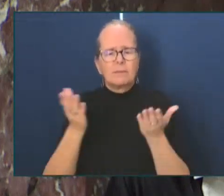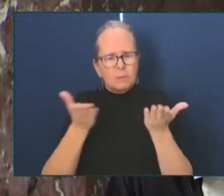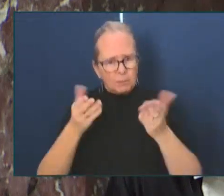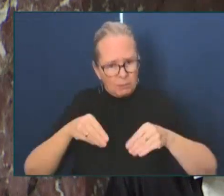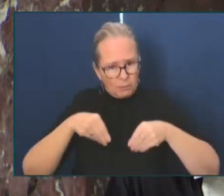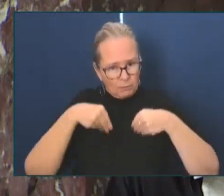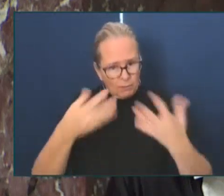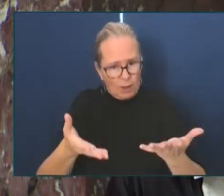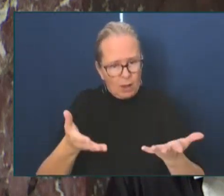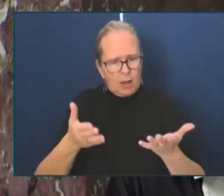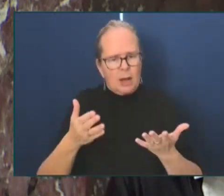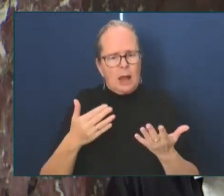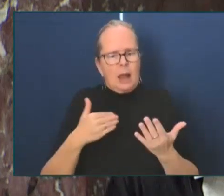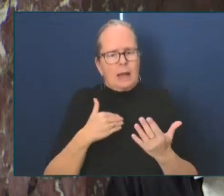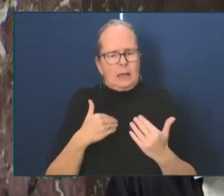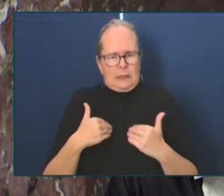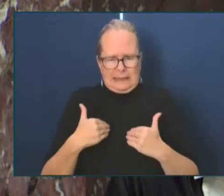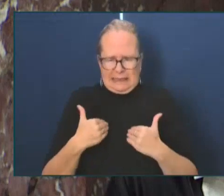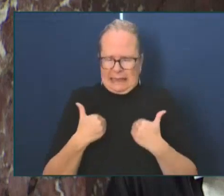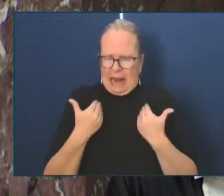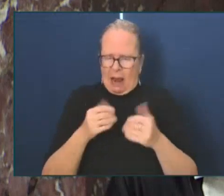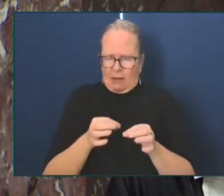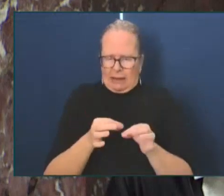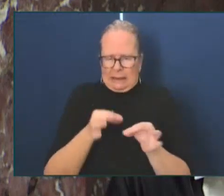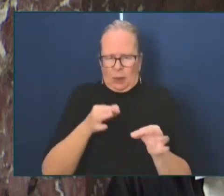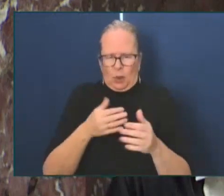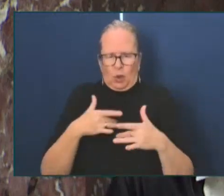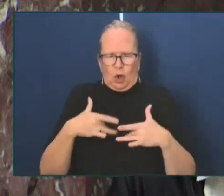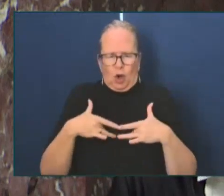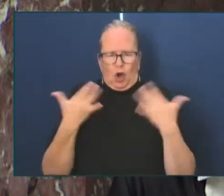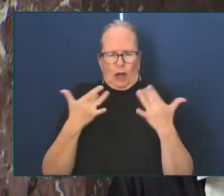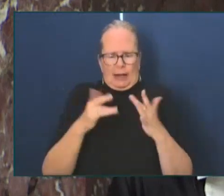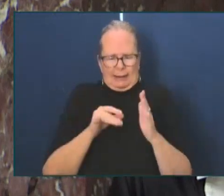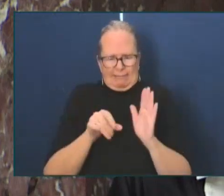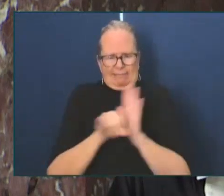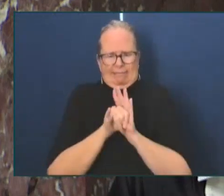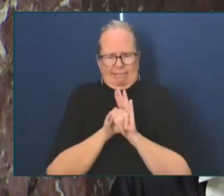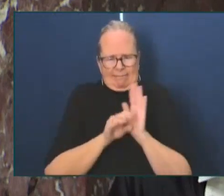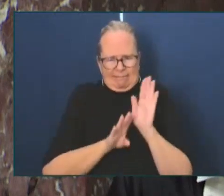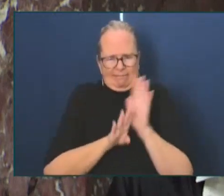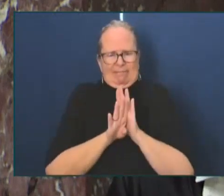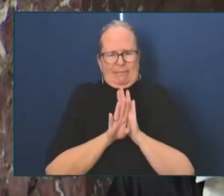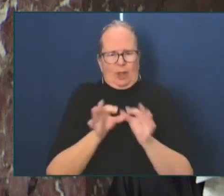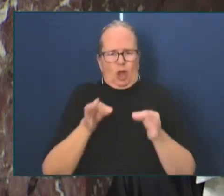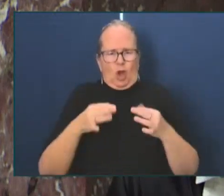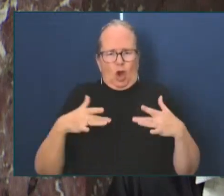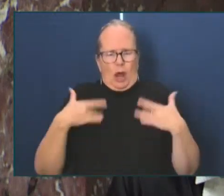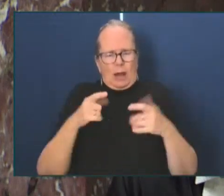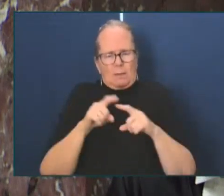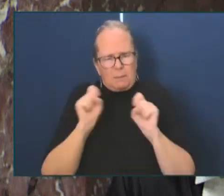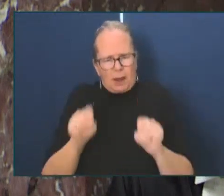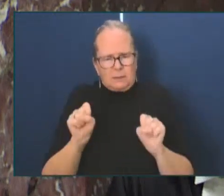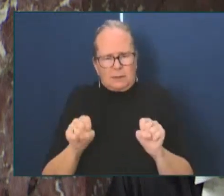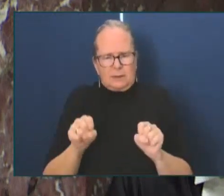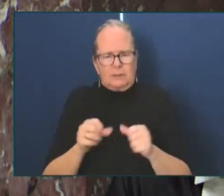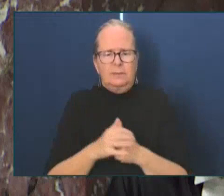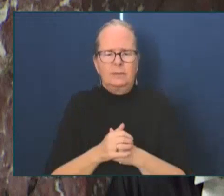pathway so that they will be able to thrive. Working in a needs-based system